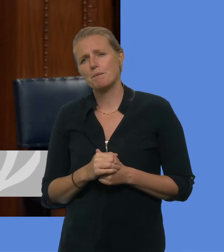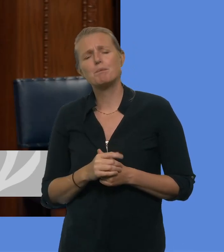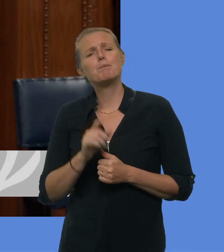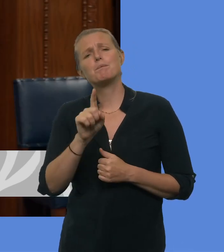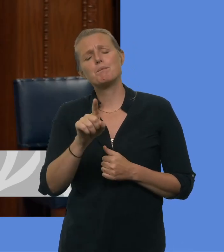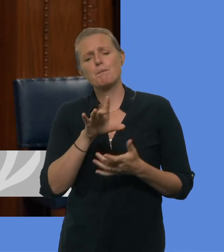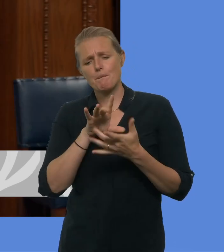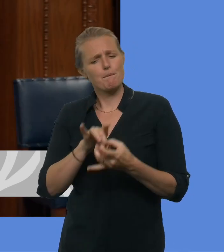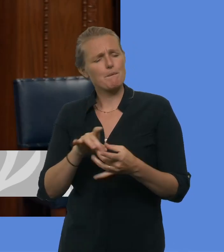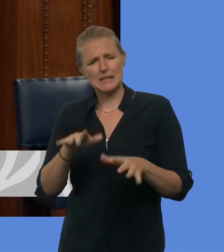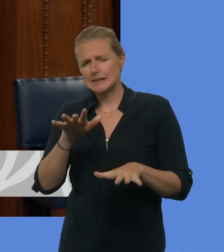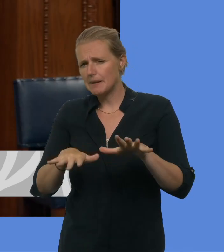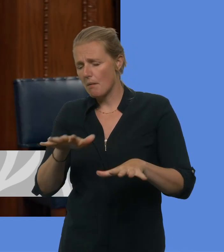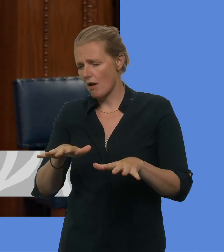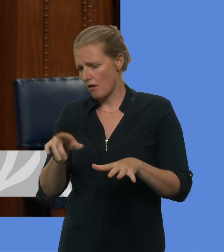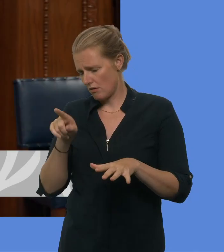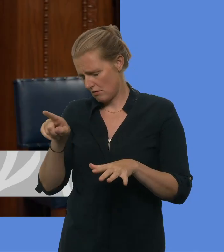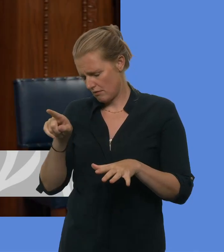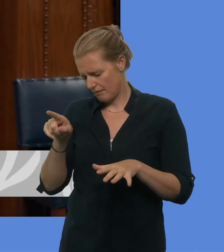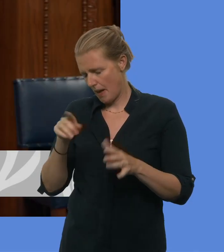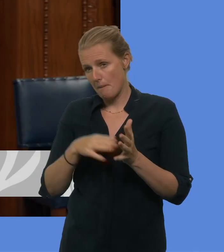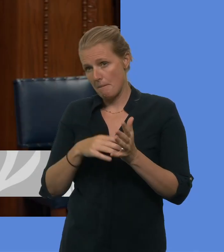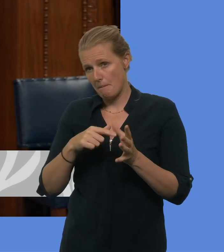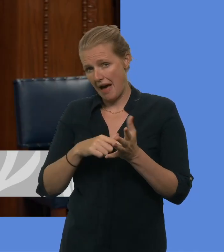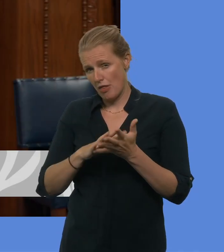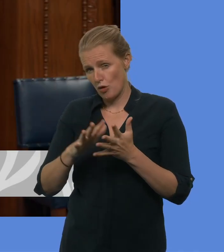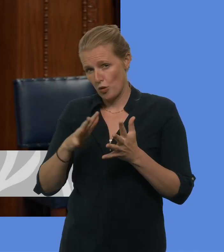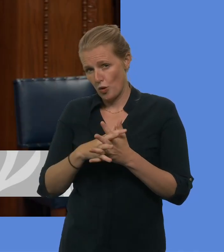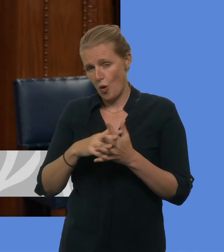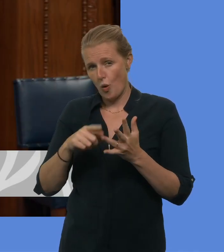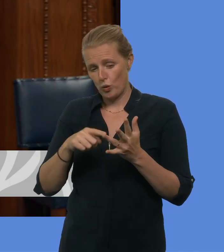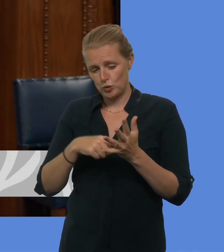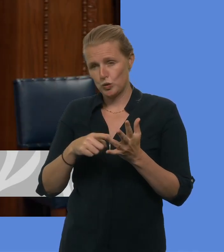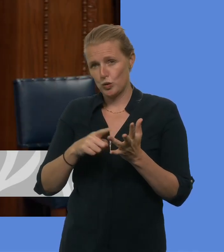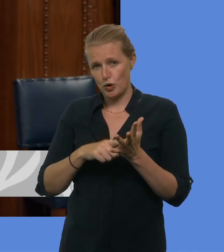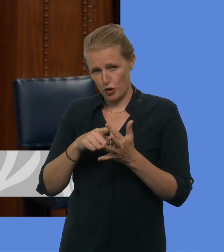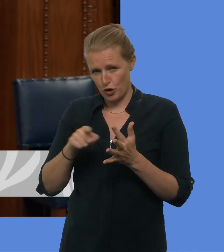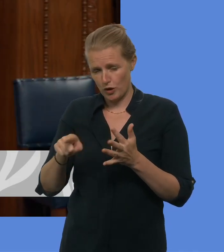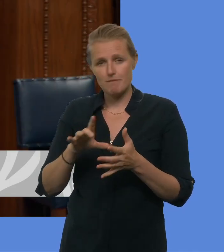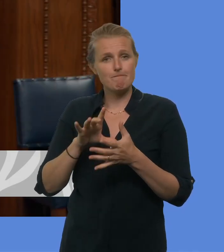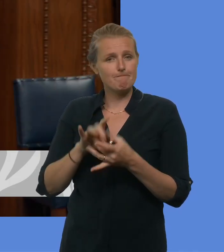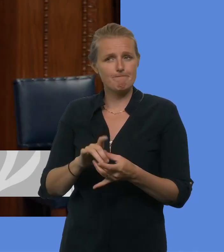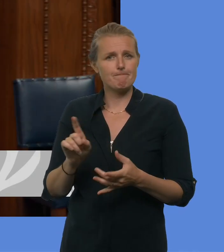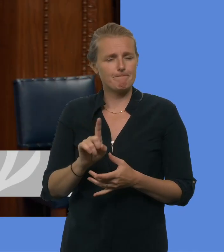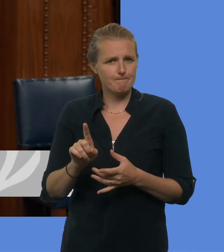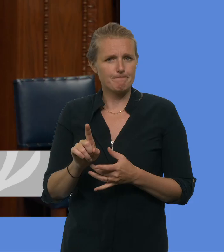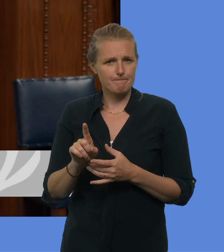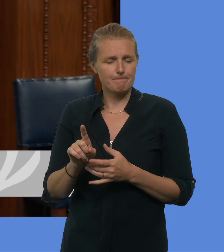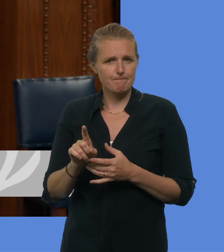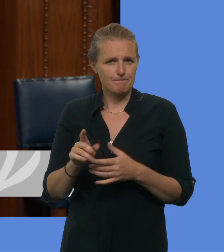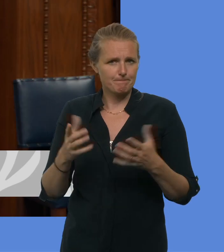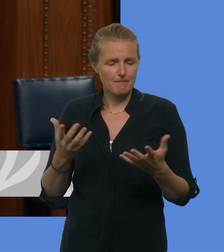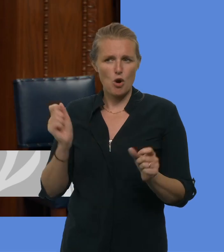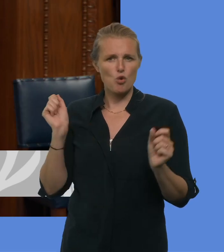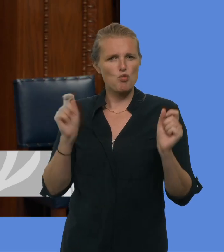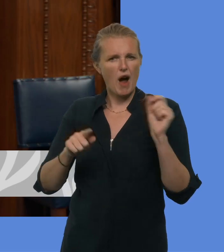on the same thread as Matthew O'Toole, and it's really around the absenteeism and the fallout from the riots